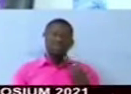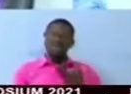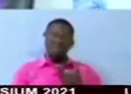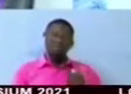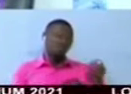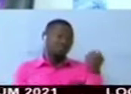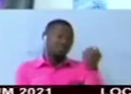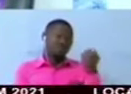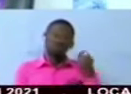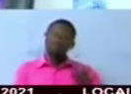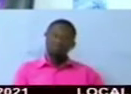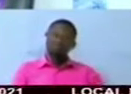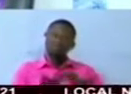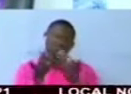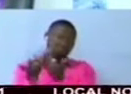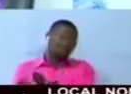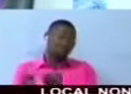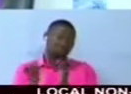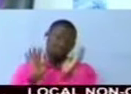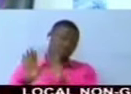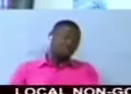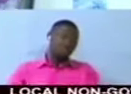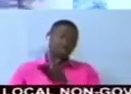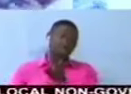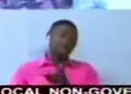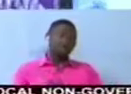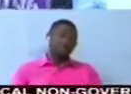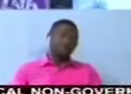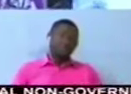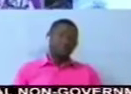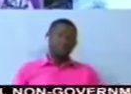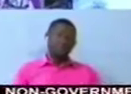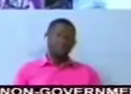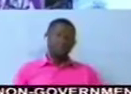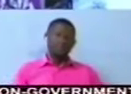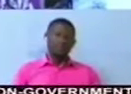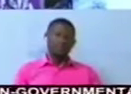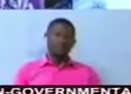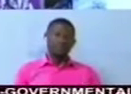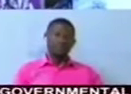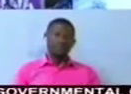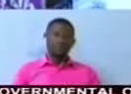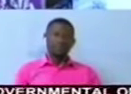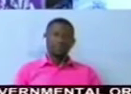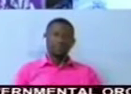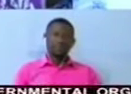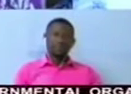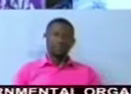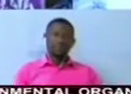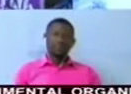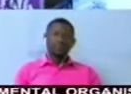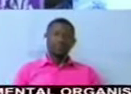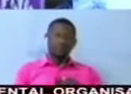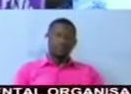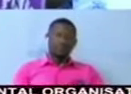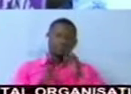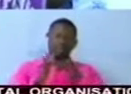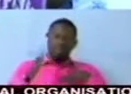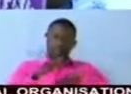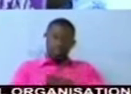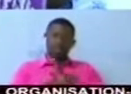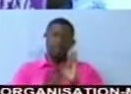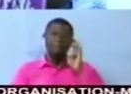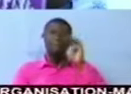until we have dumped there. You go to the cell, the Banyul police. We were taken to the cells at the